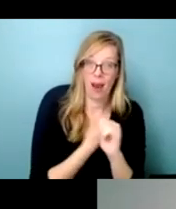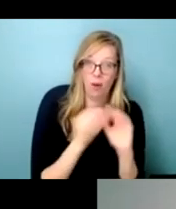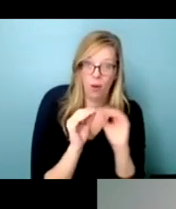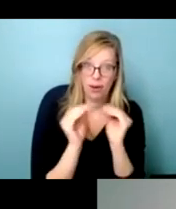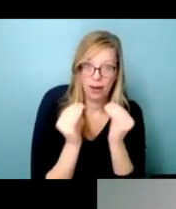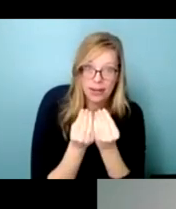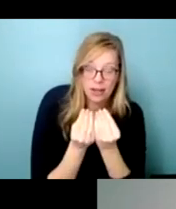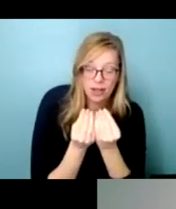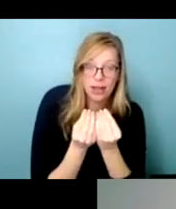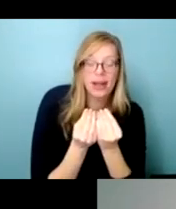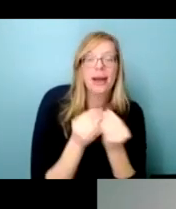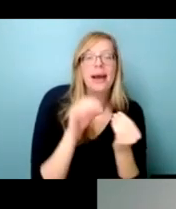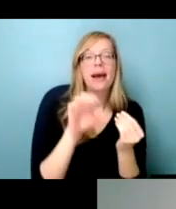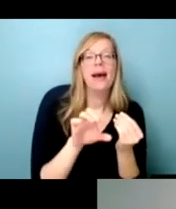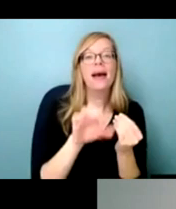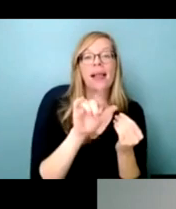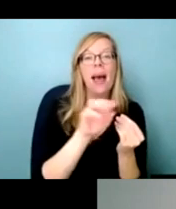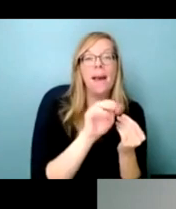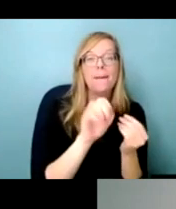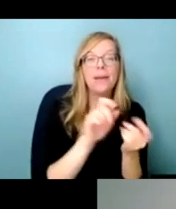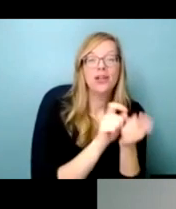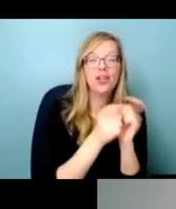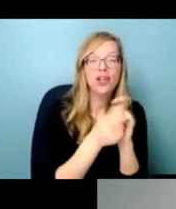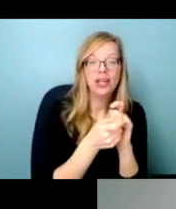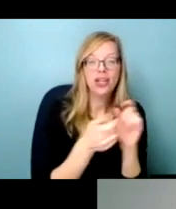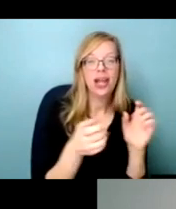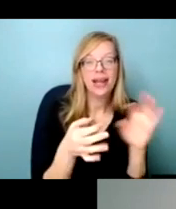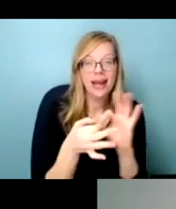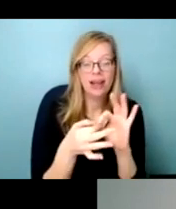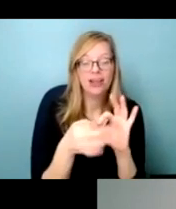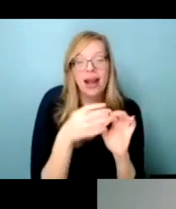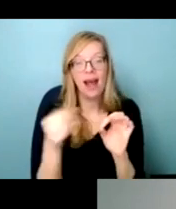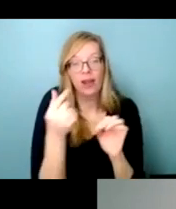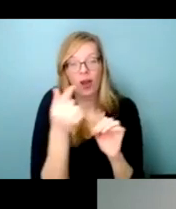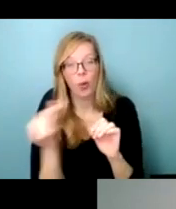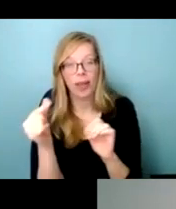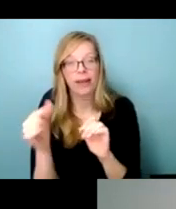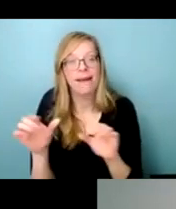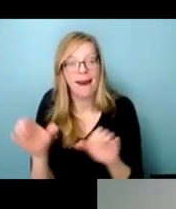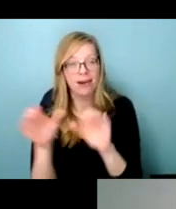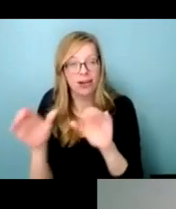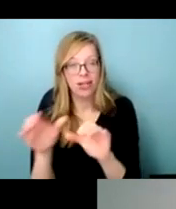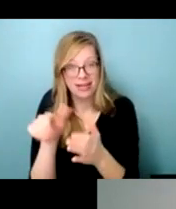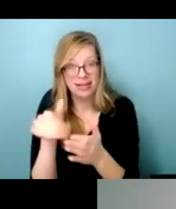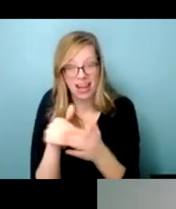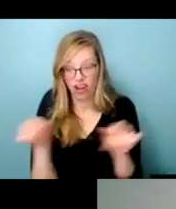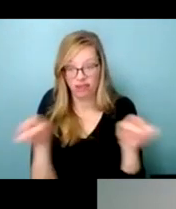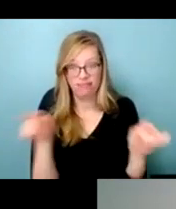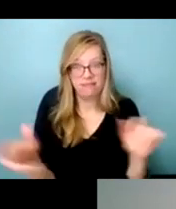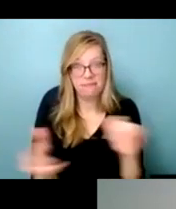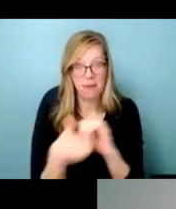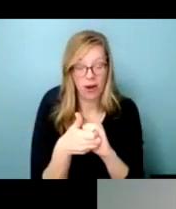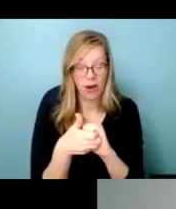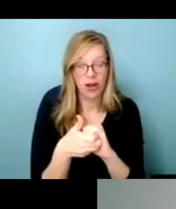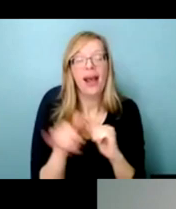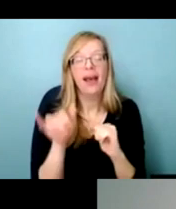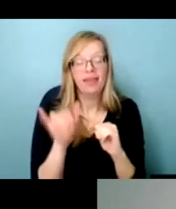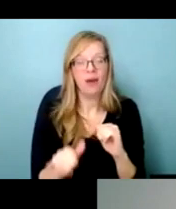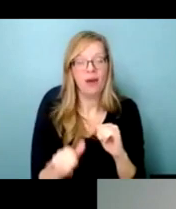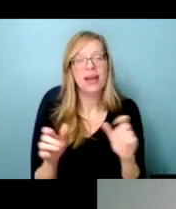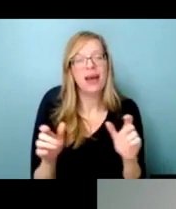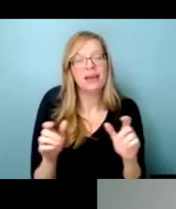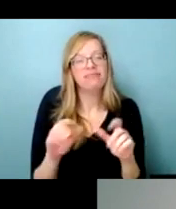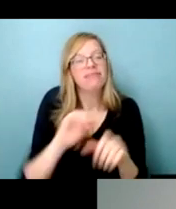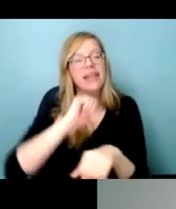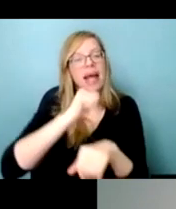Climate Change Connection, and the Green Action Center. And basically, it was a campaign put together